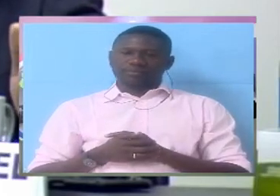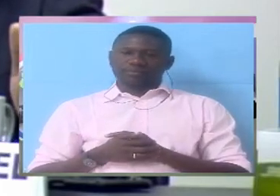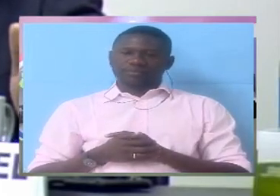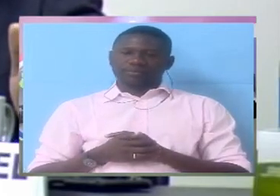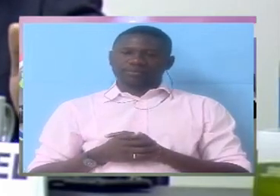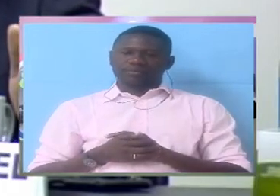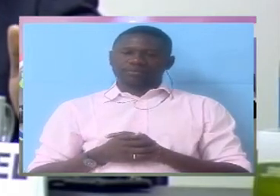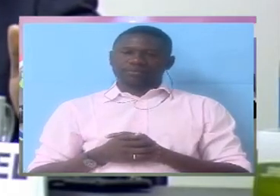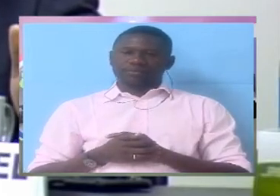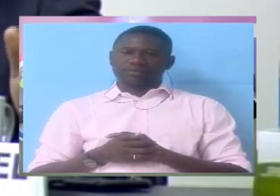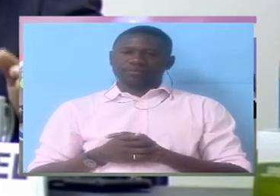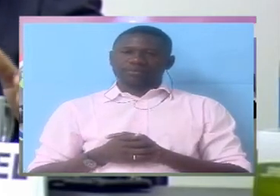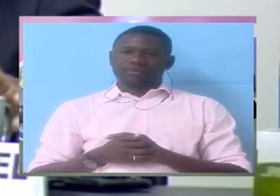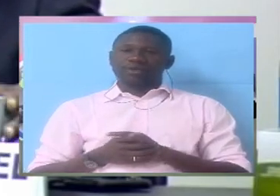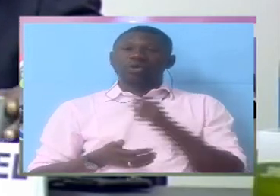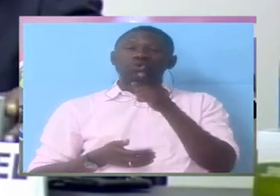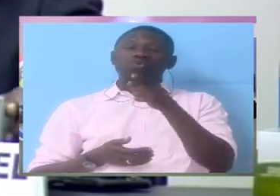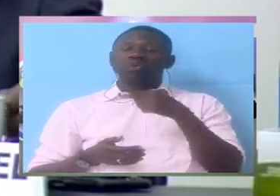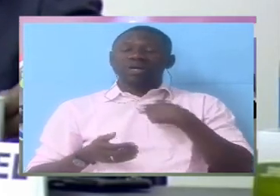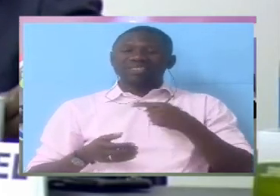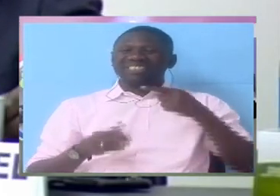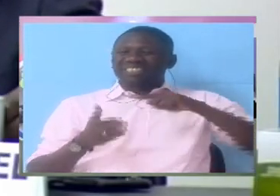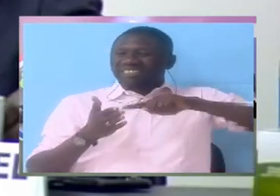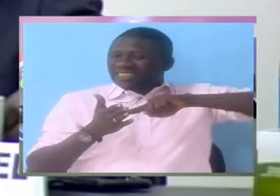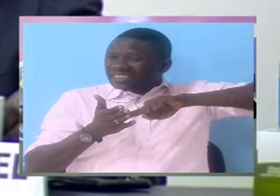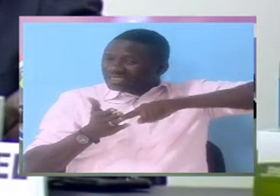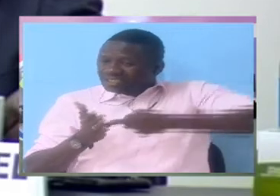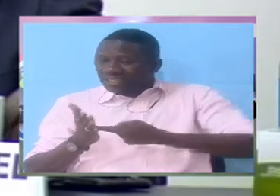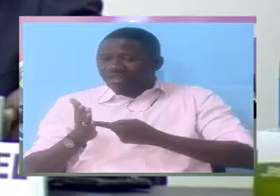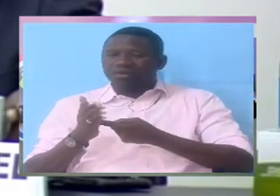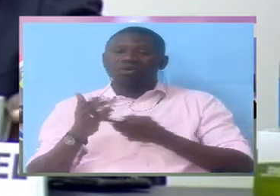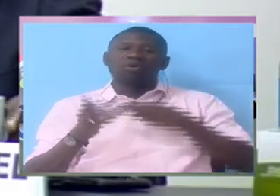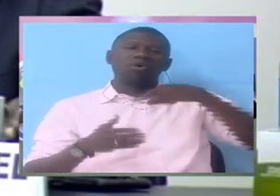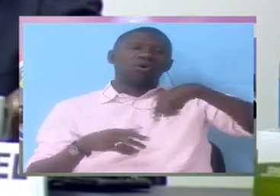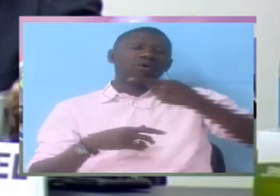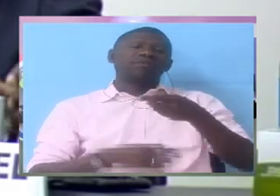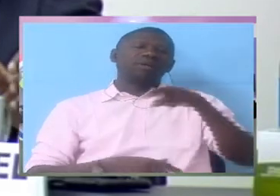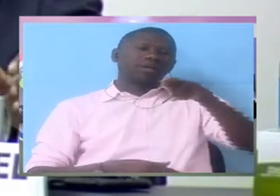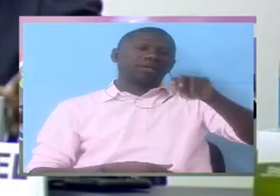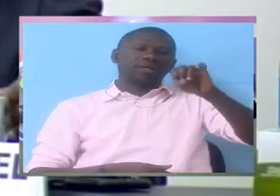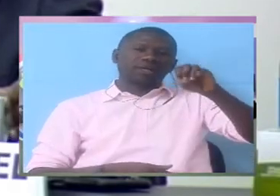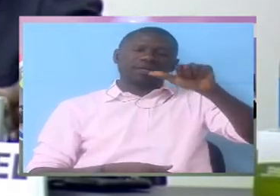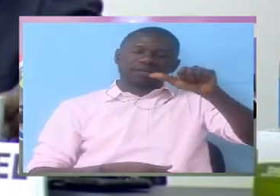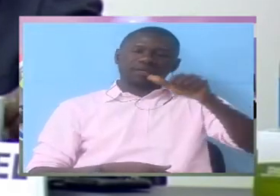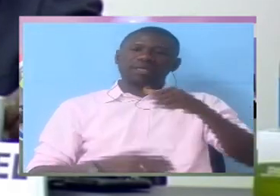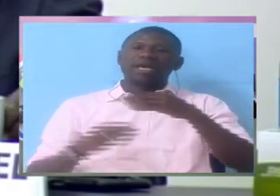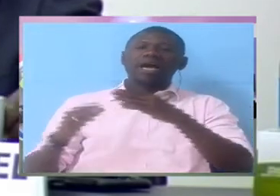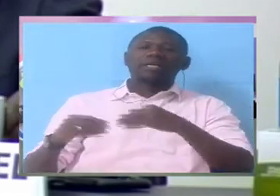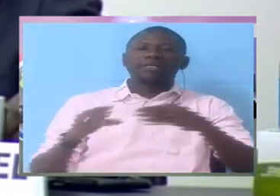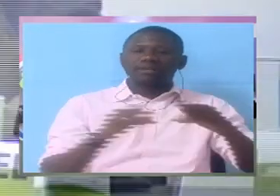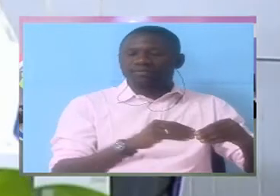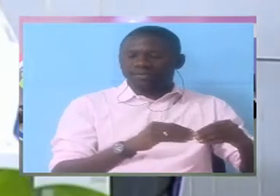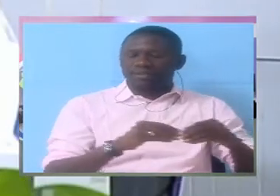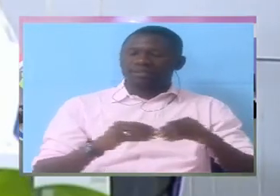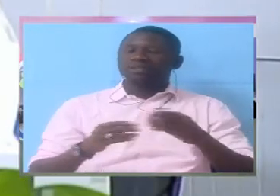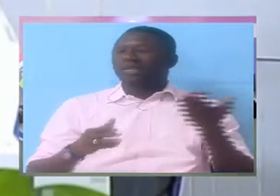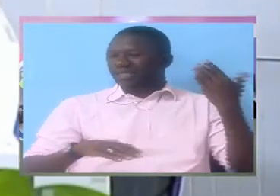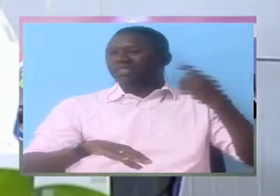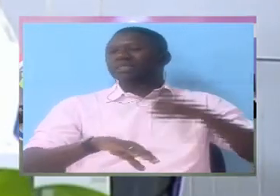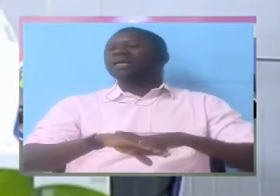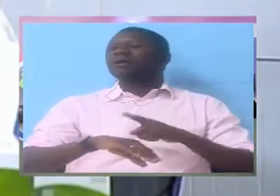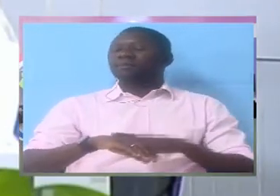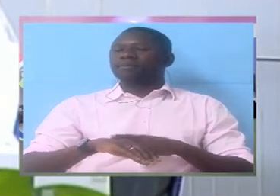You were at the nerve center of NIA activities during this time. Same thing. If NIA la